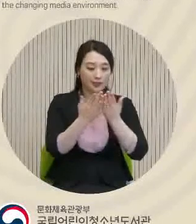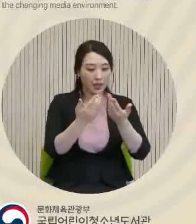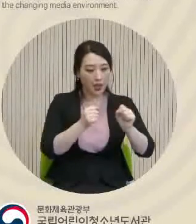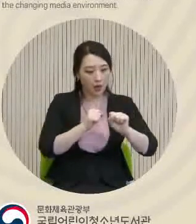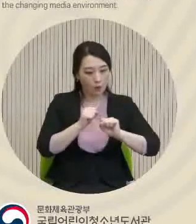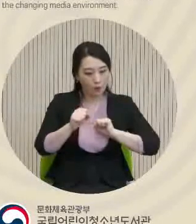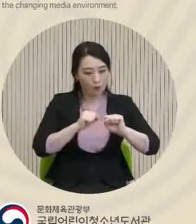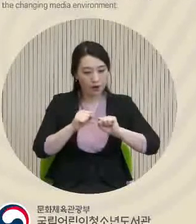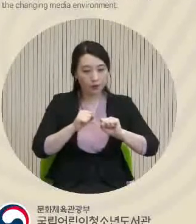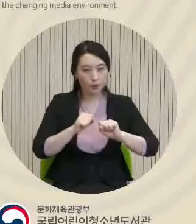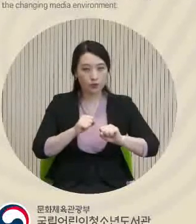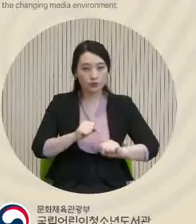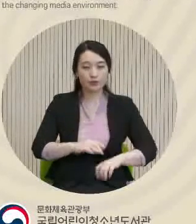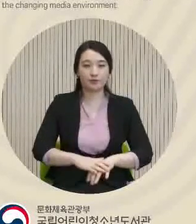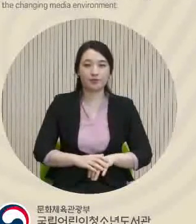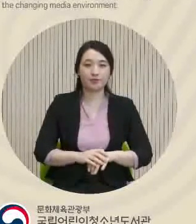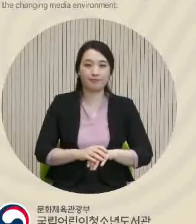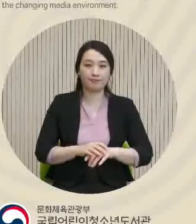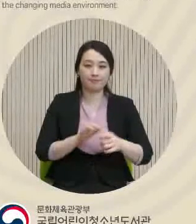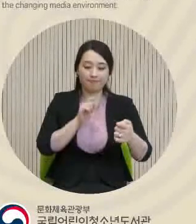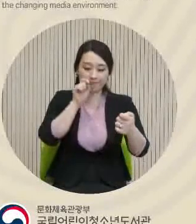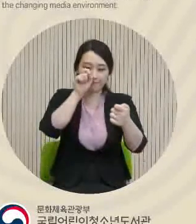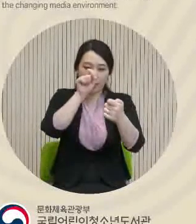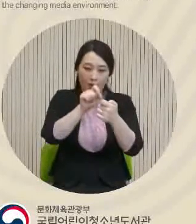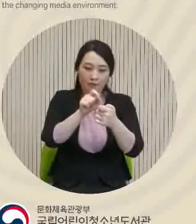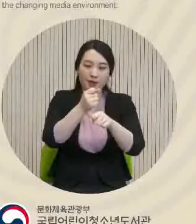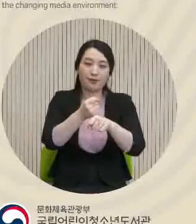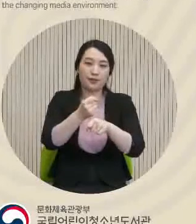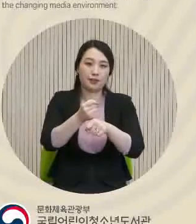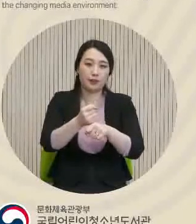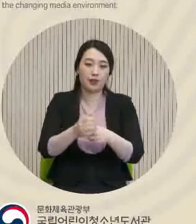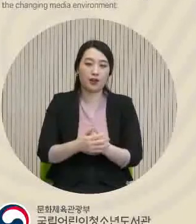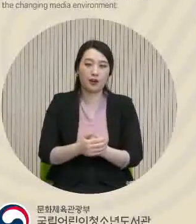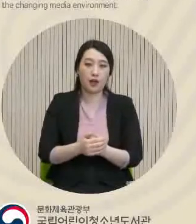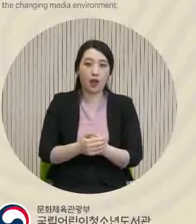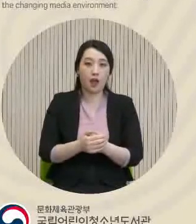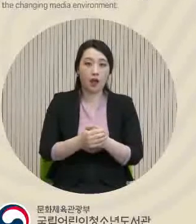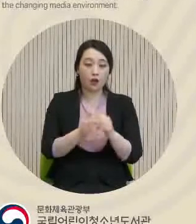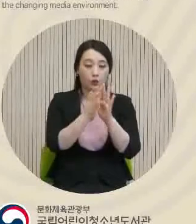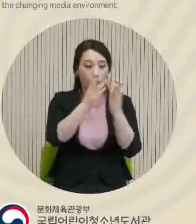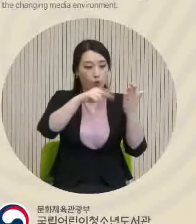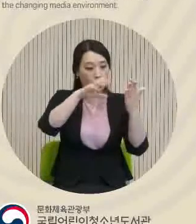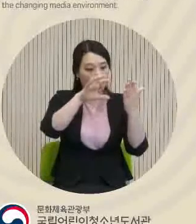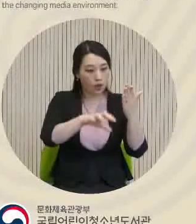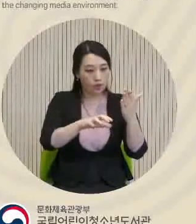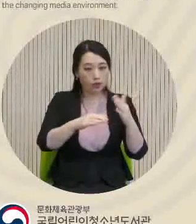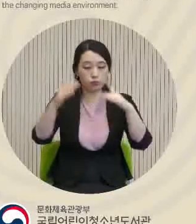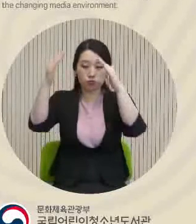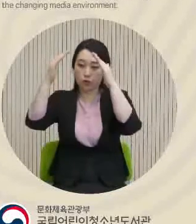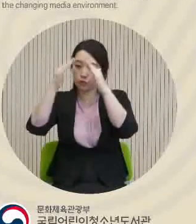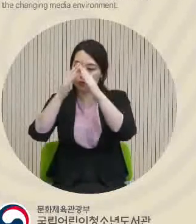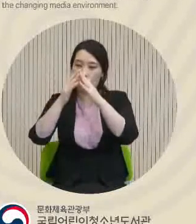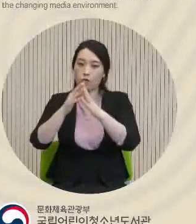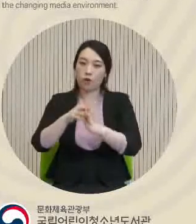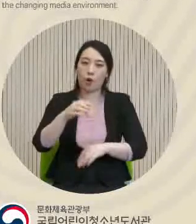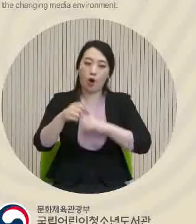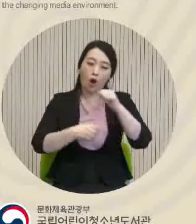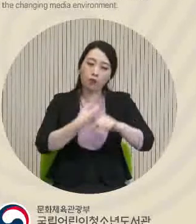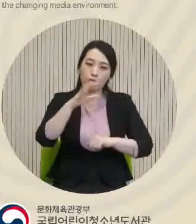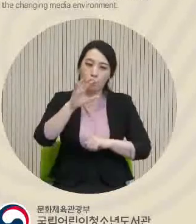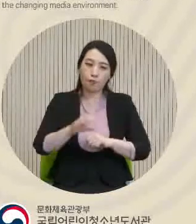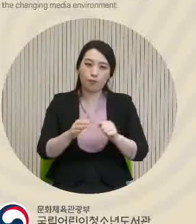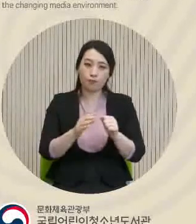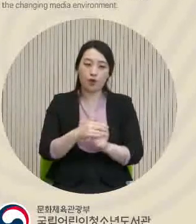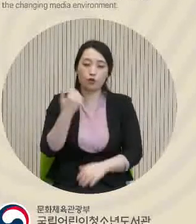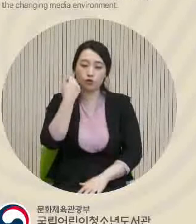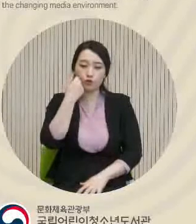book. And that was the aim of our program. So you can share these